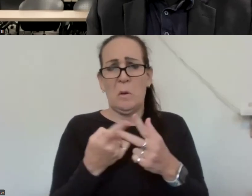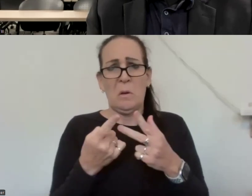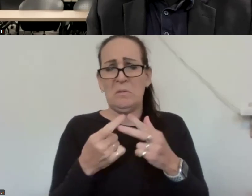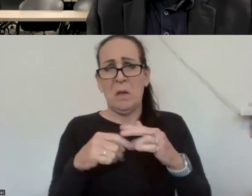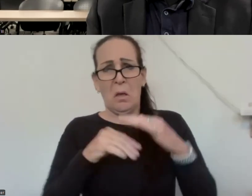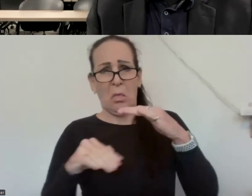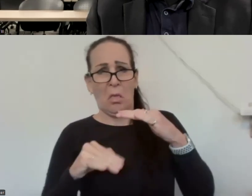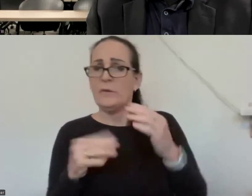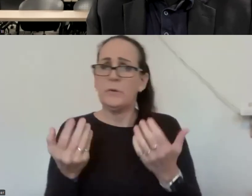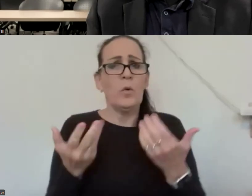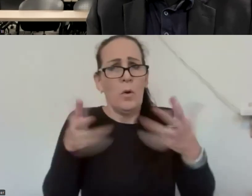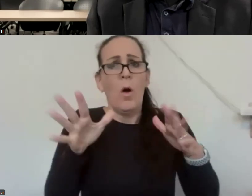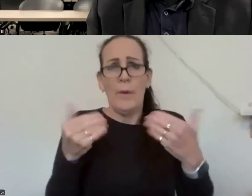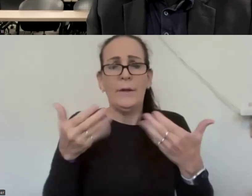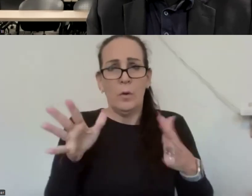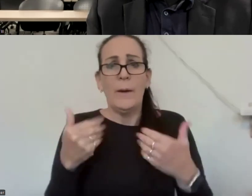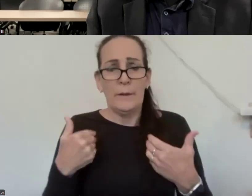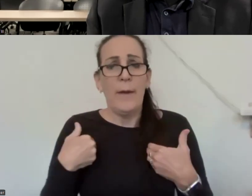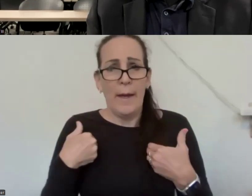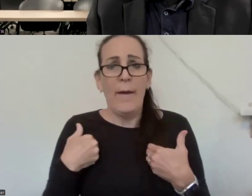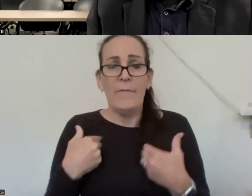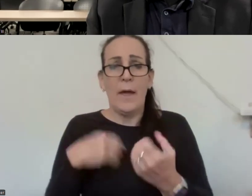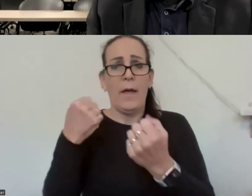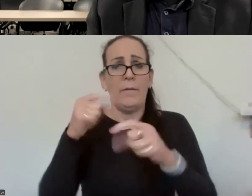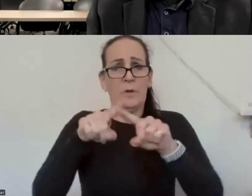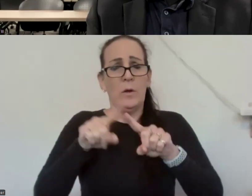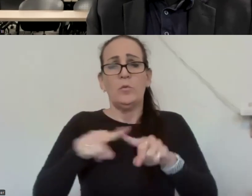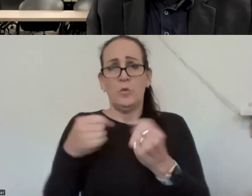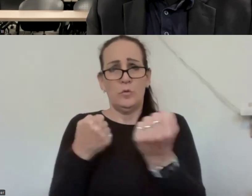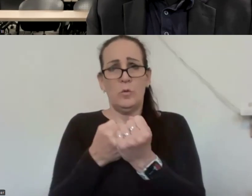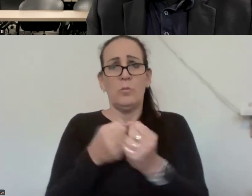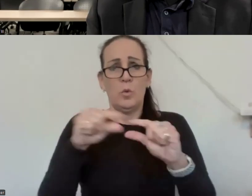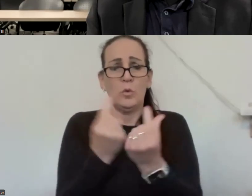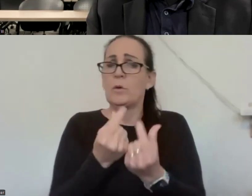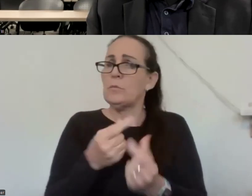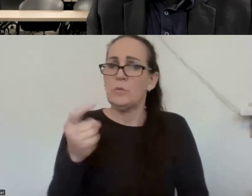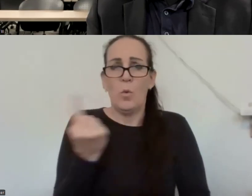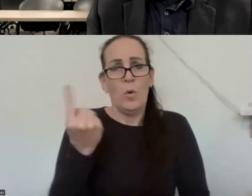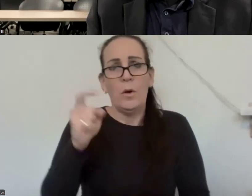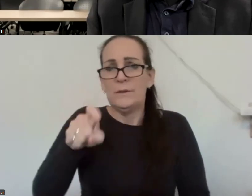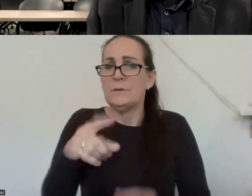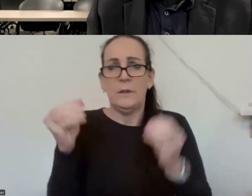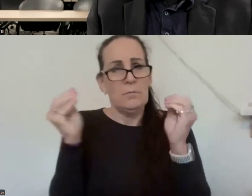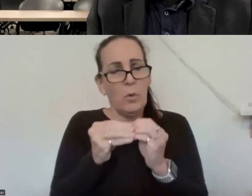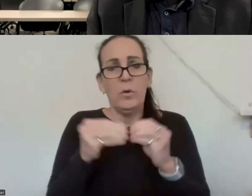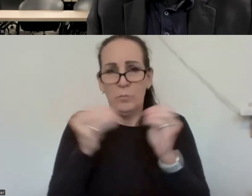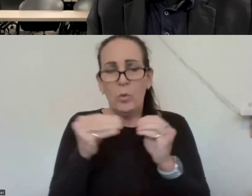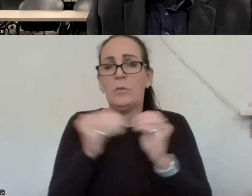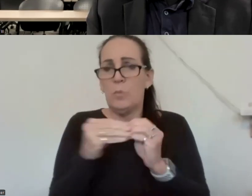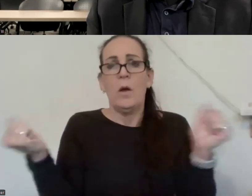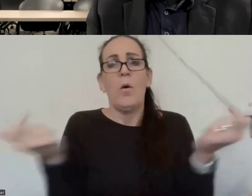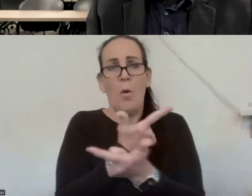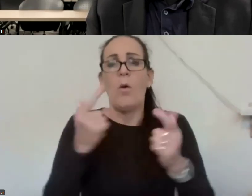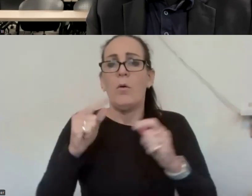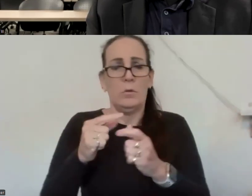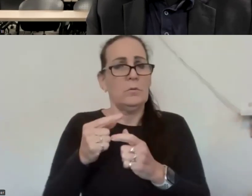the issue. But it's, certainly there's always a need for more support for everybody who's providing care.